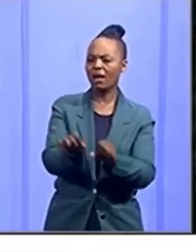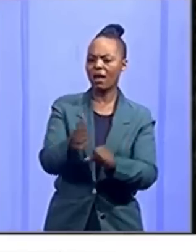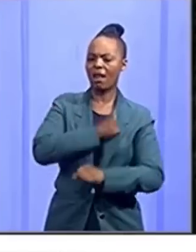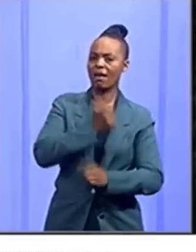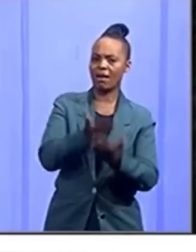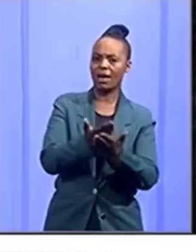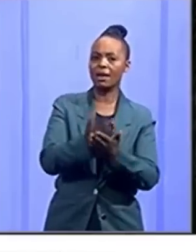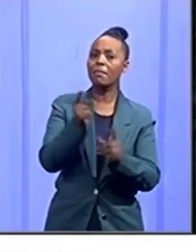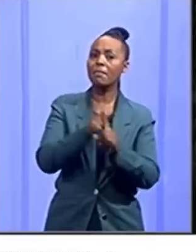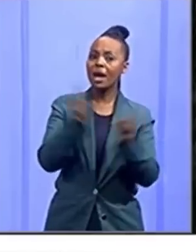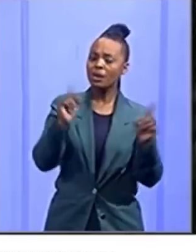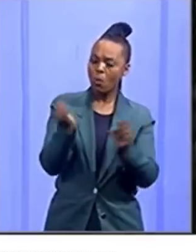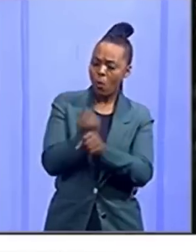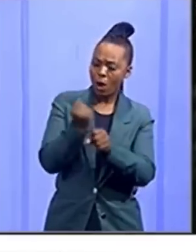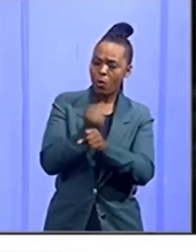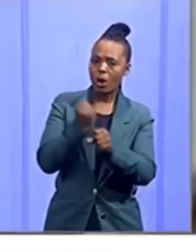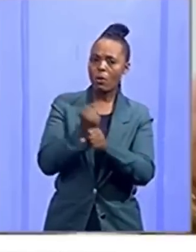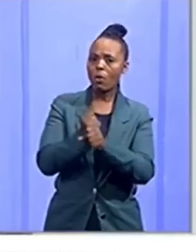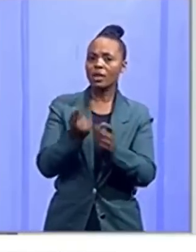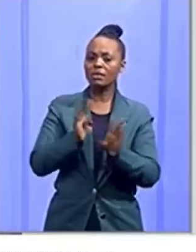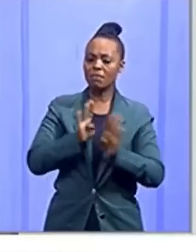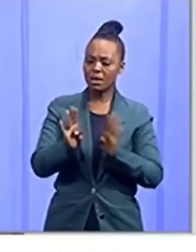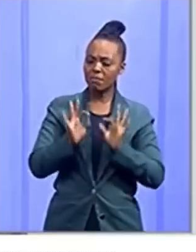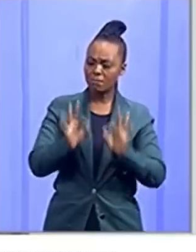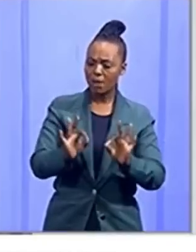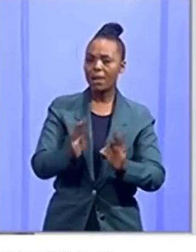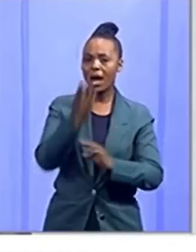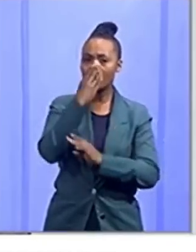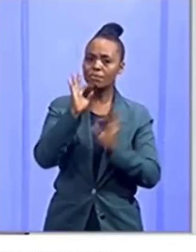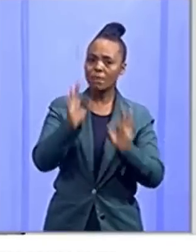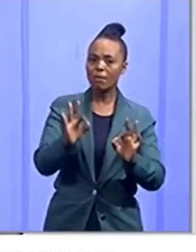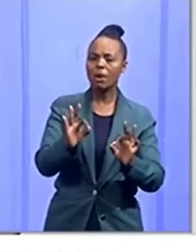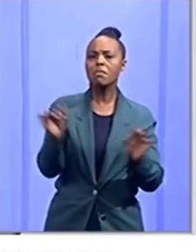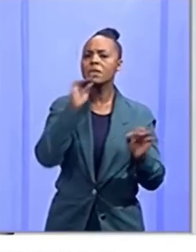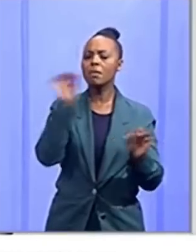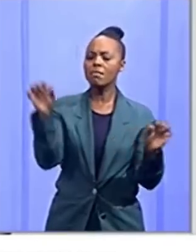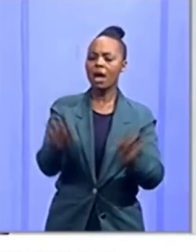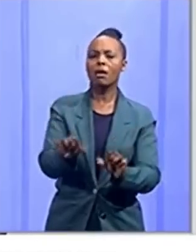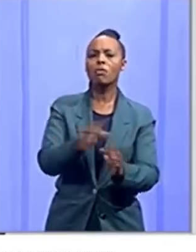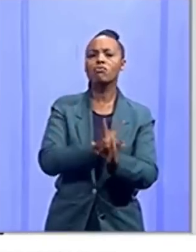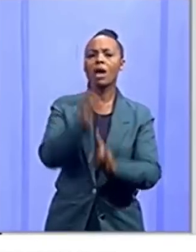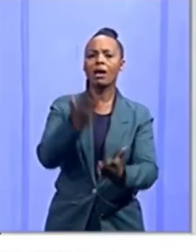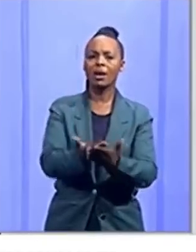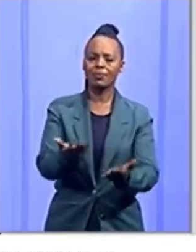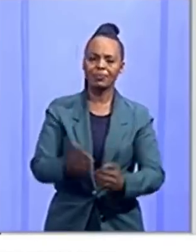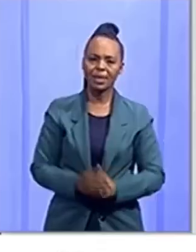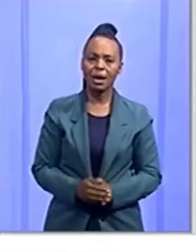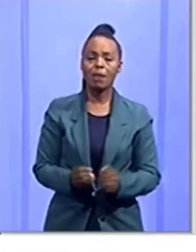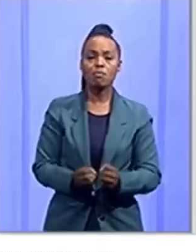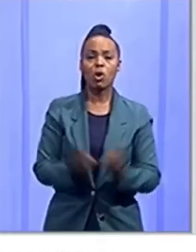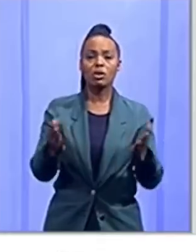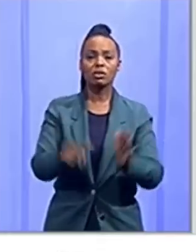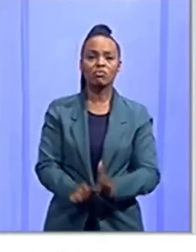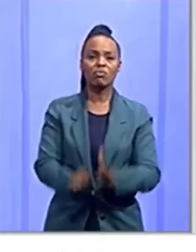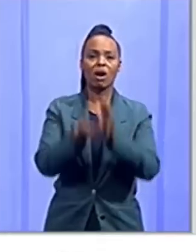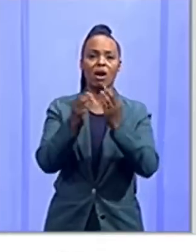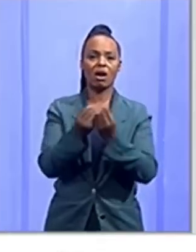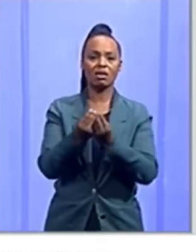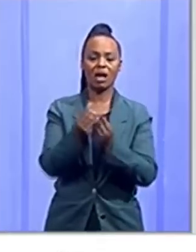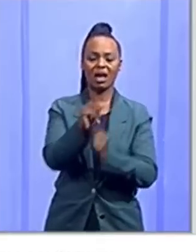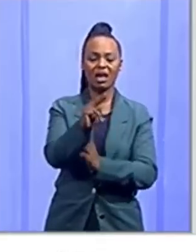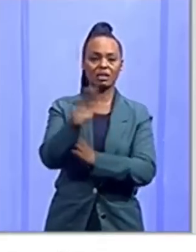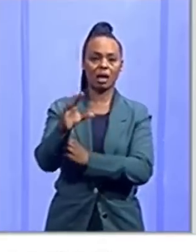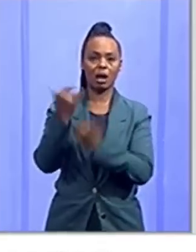if they work with discipline within the structures, they will come back. And the most important thing now, as the ANC, which